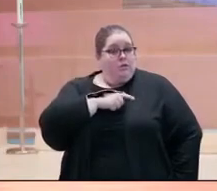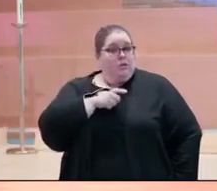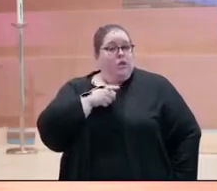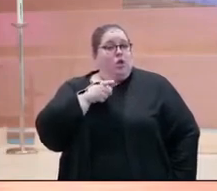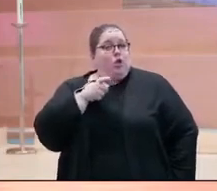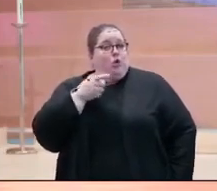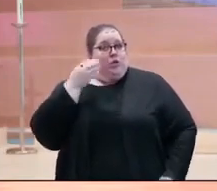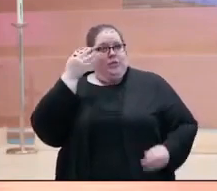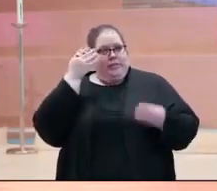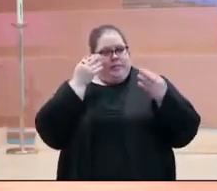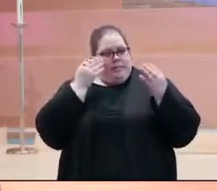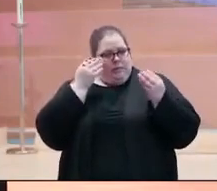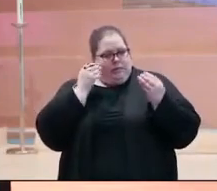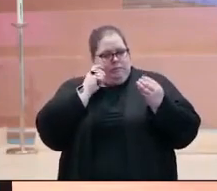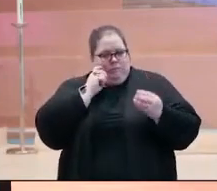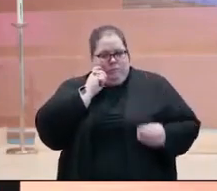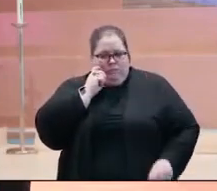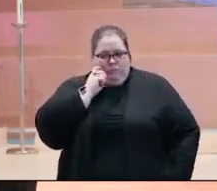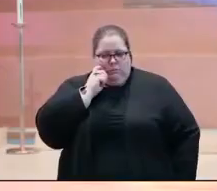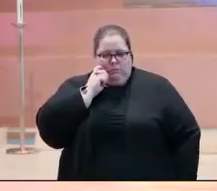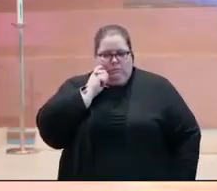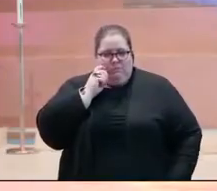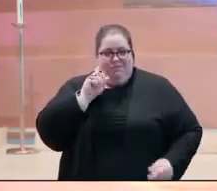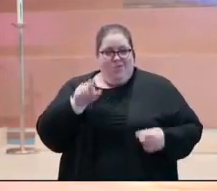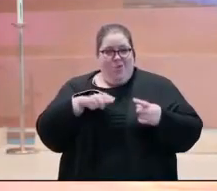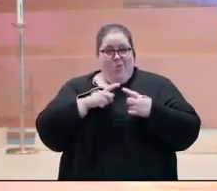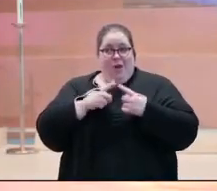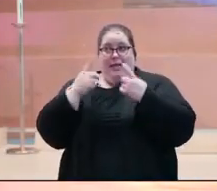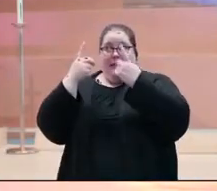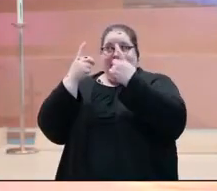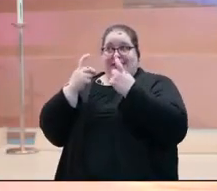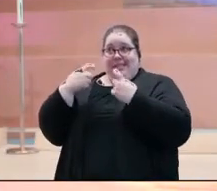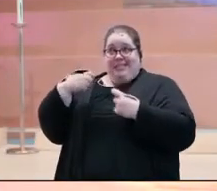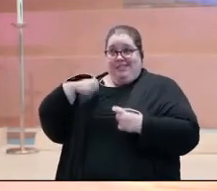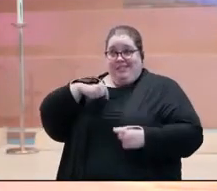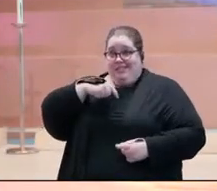start to think that question, when has this maybe happened to us?